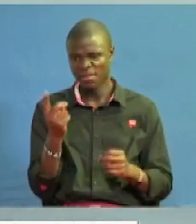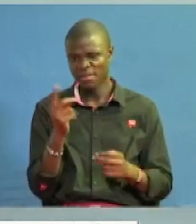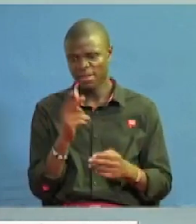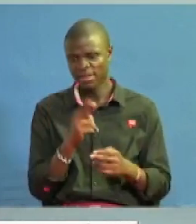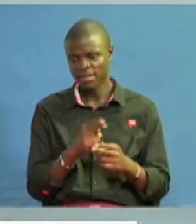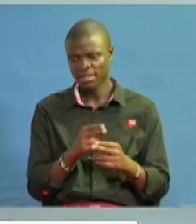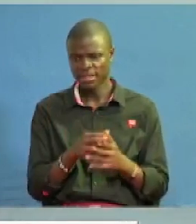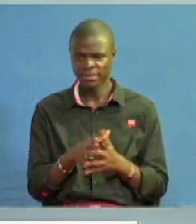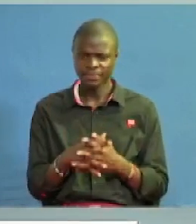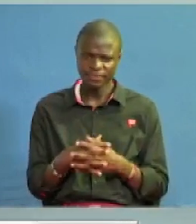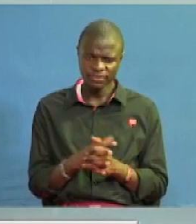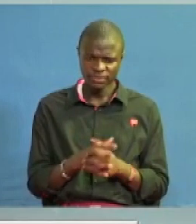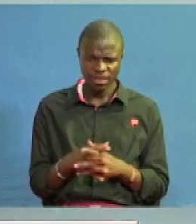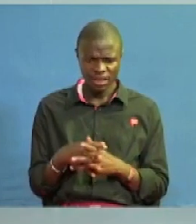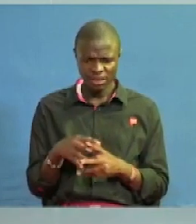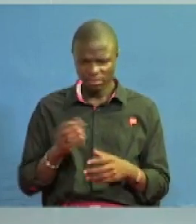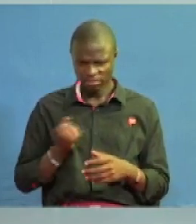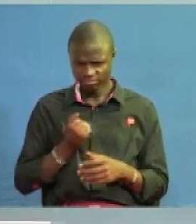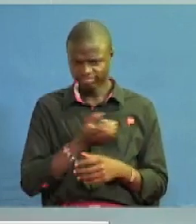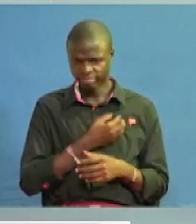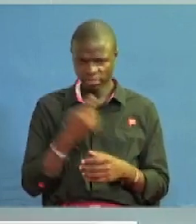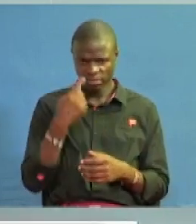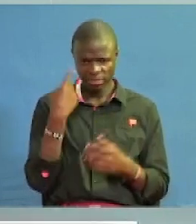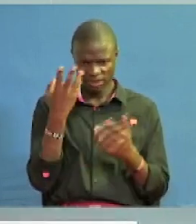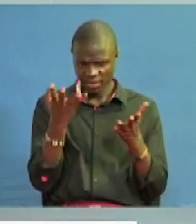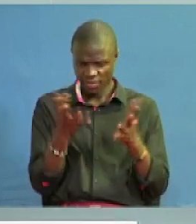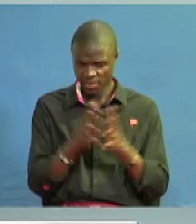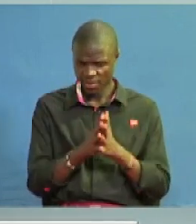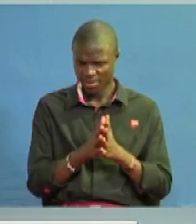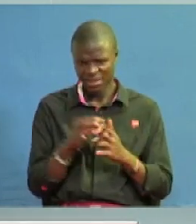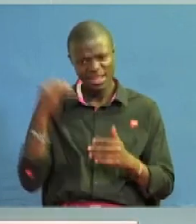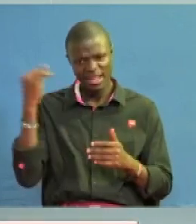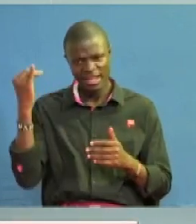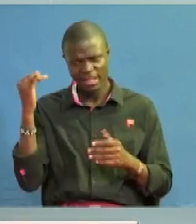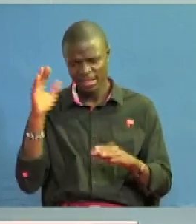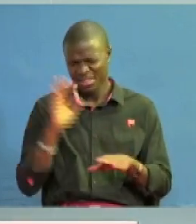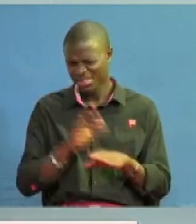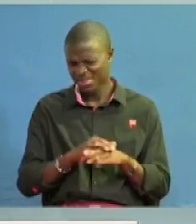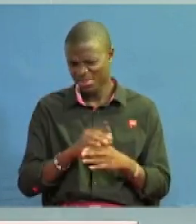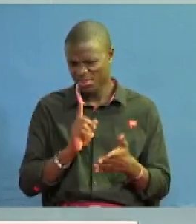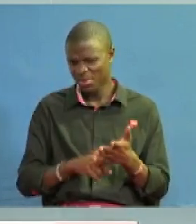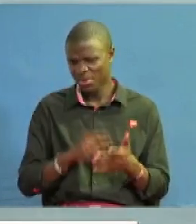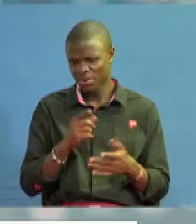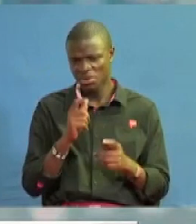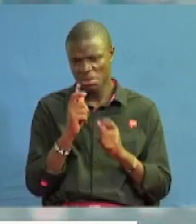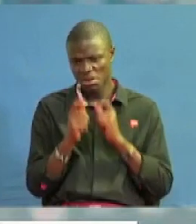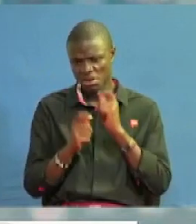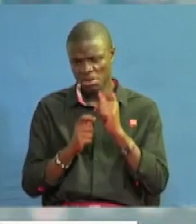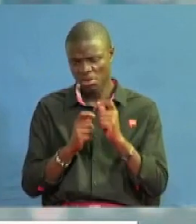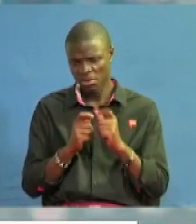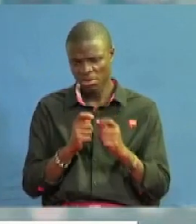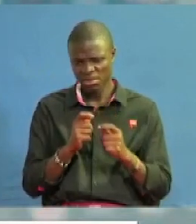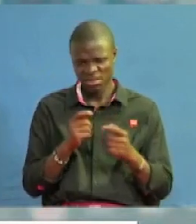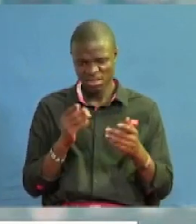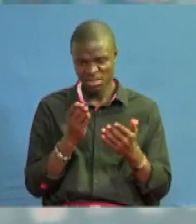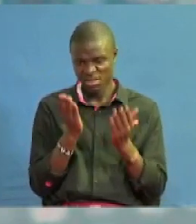just tell us who you are so that our viewer tonight will get a more in-depth idea on what you're about to talk about tonight. Right, again, thank